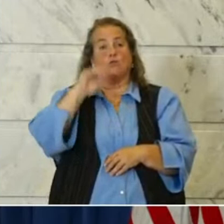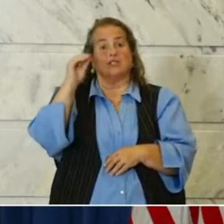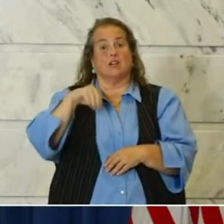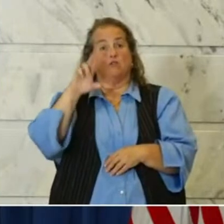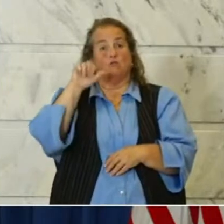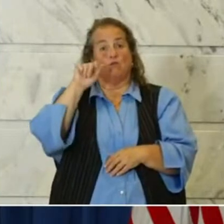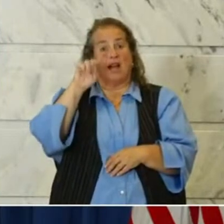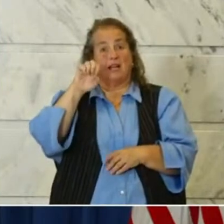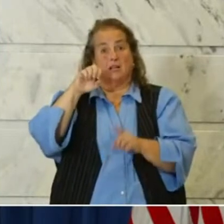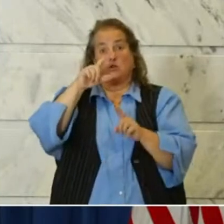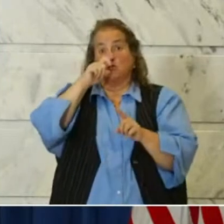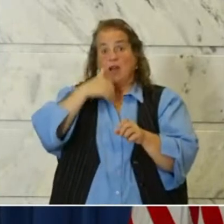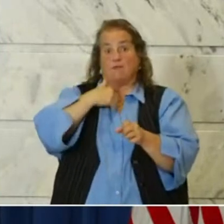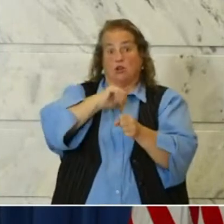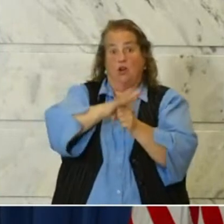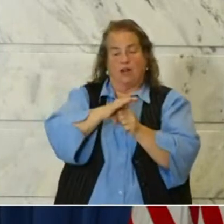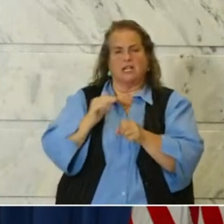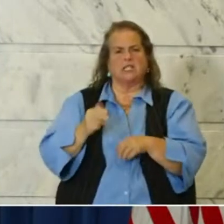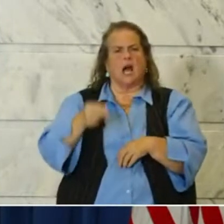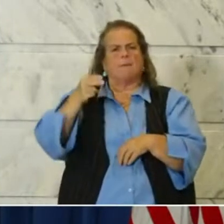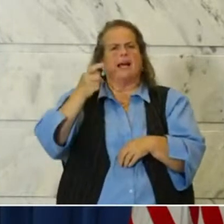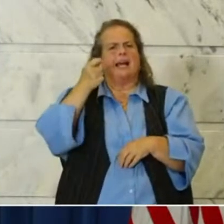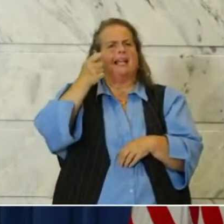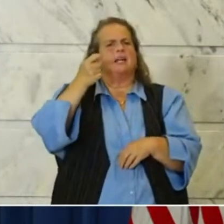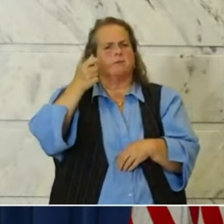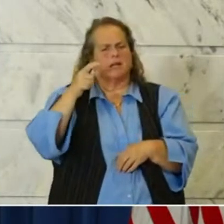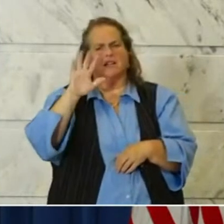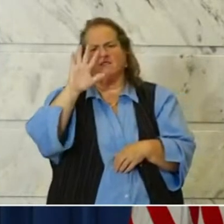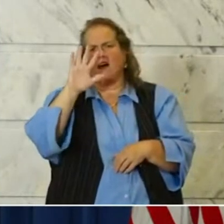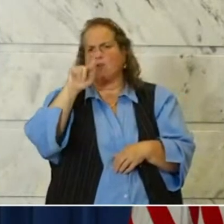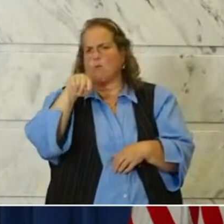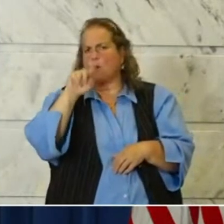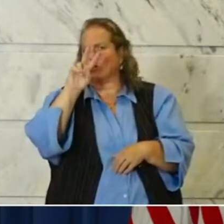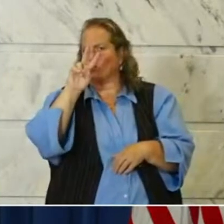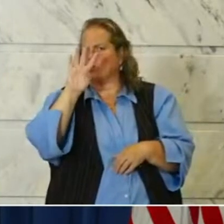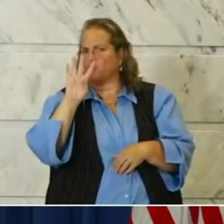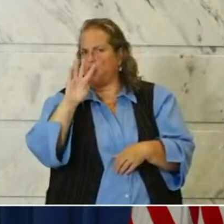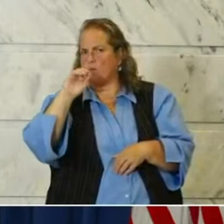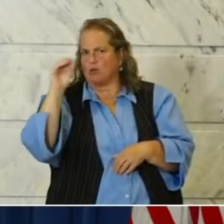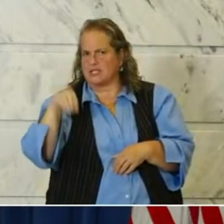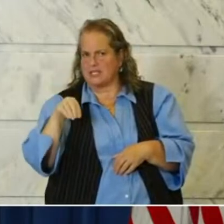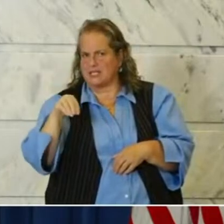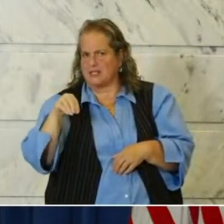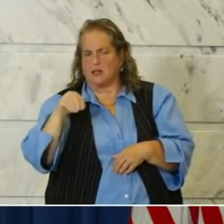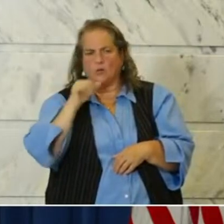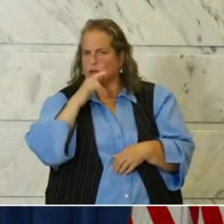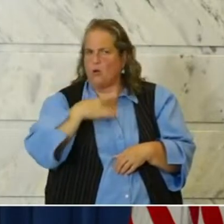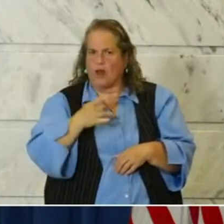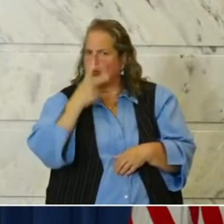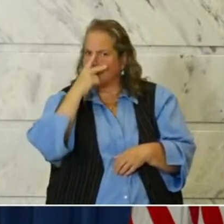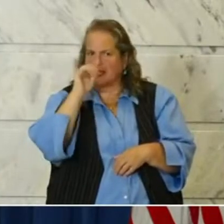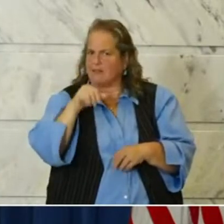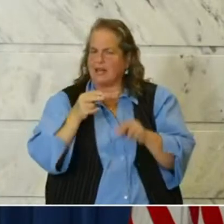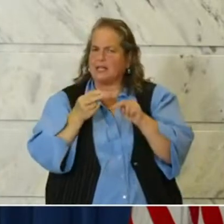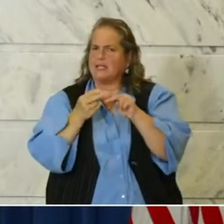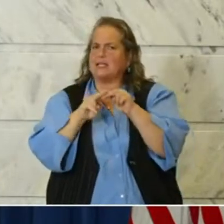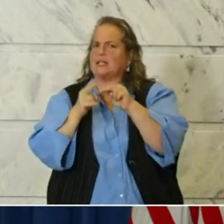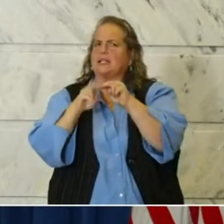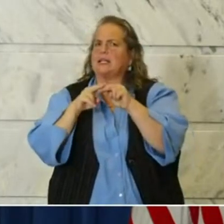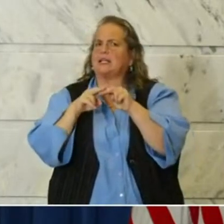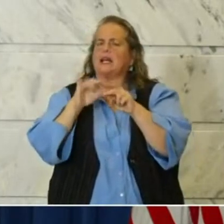is up just a little bit. It's about 6/100ths higher, 5.24%. We don't like to see that climbing up. It is